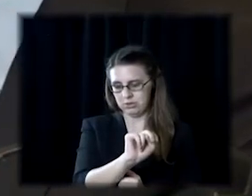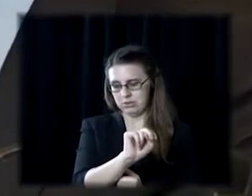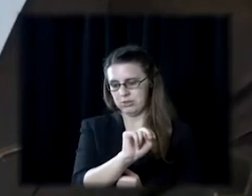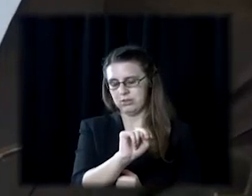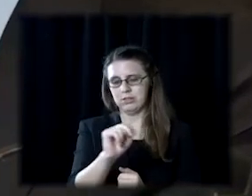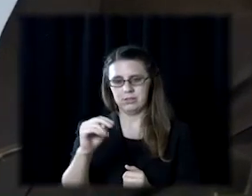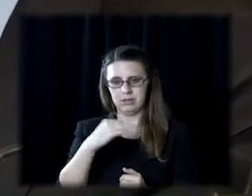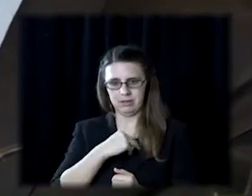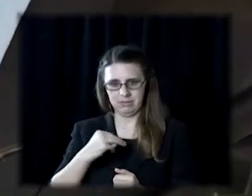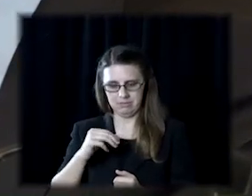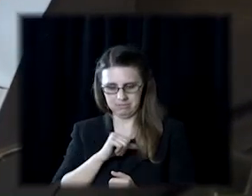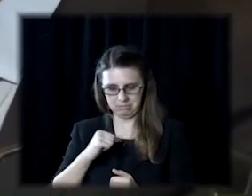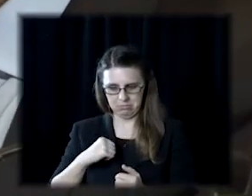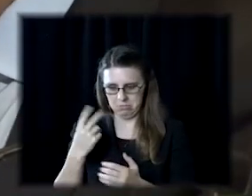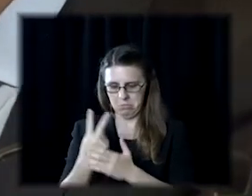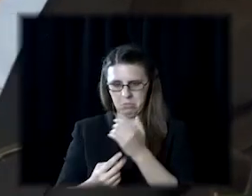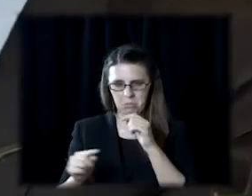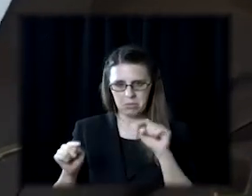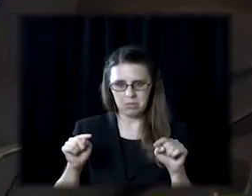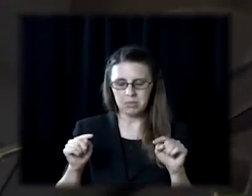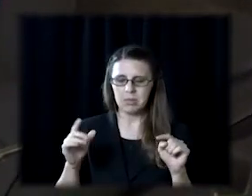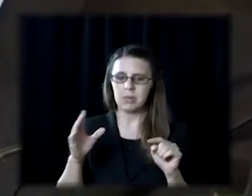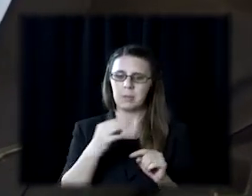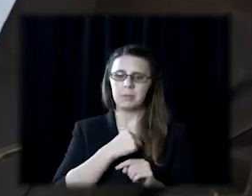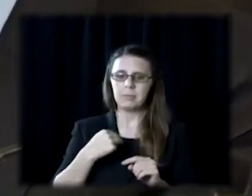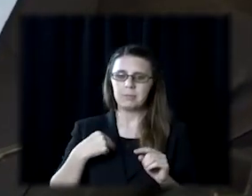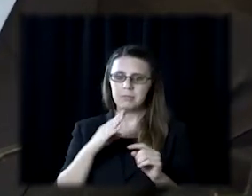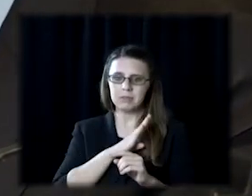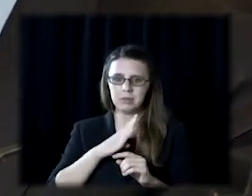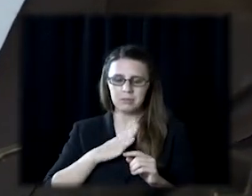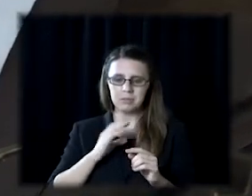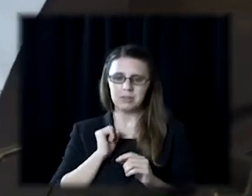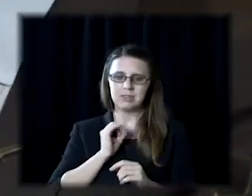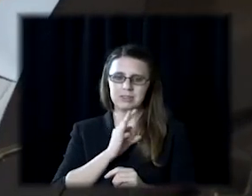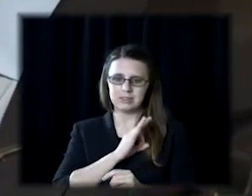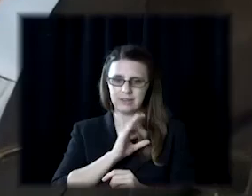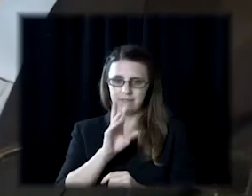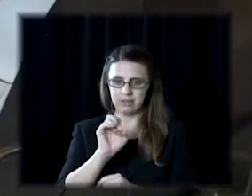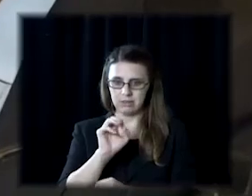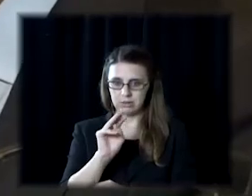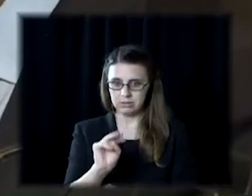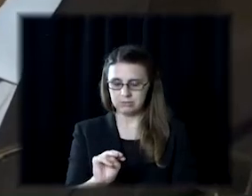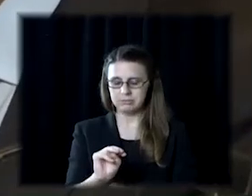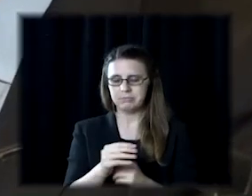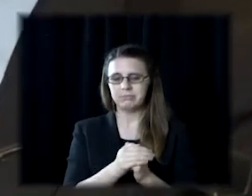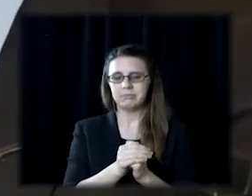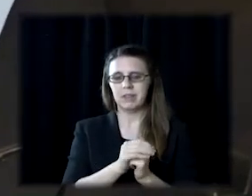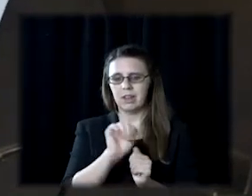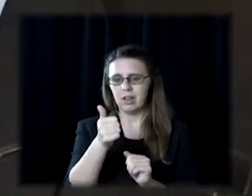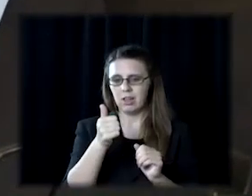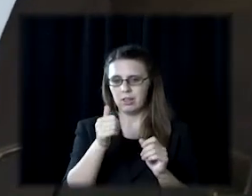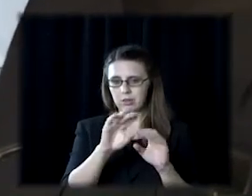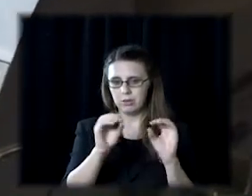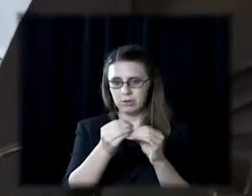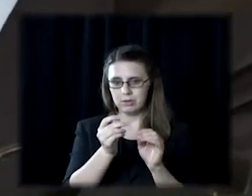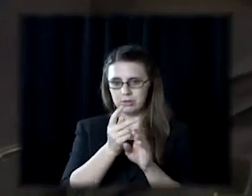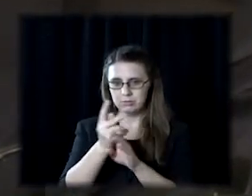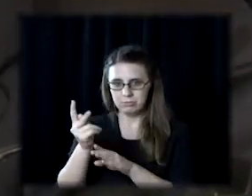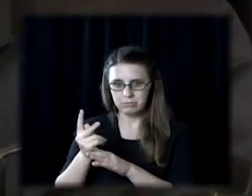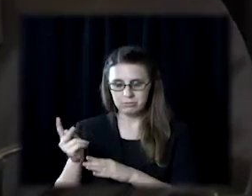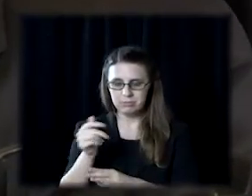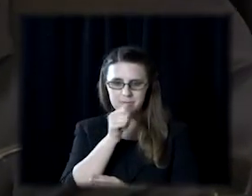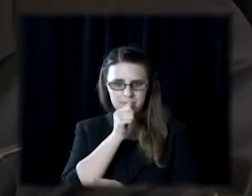governing boards and executive staff of El CRIM, and various professional organizations from the private